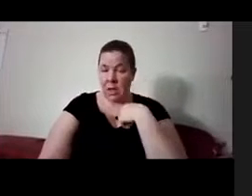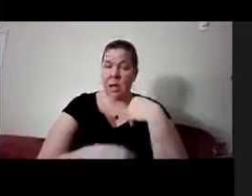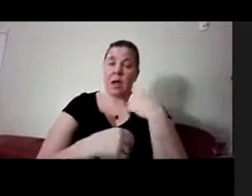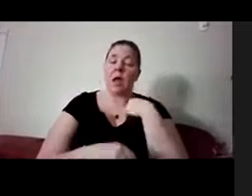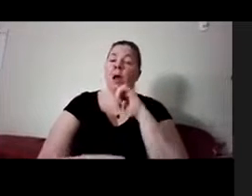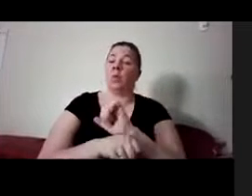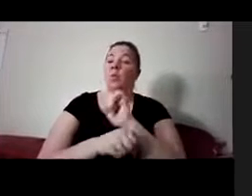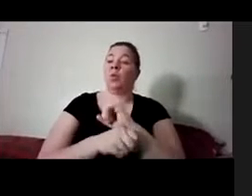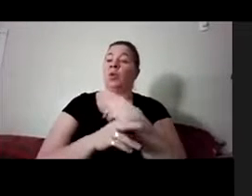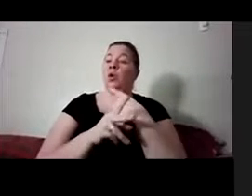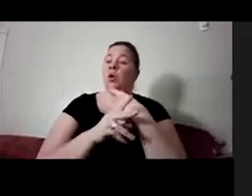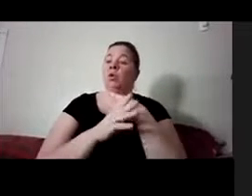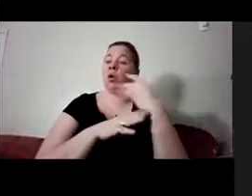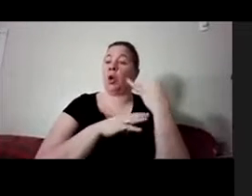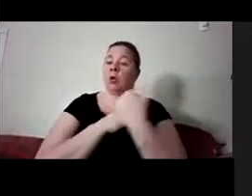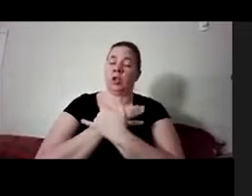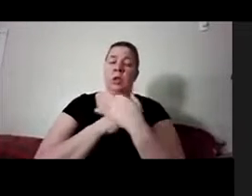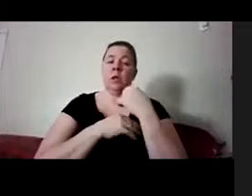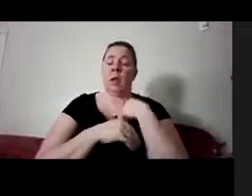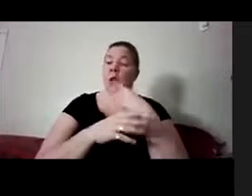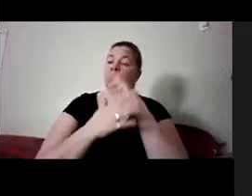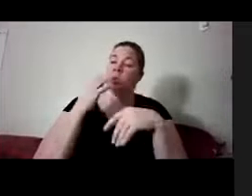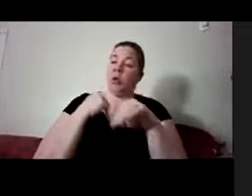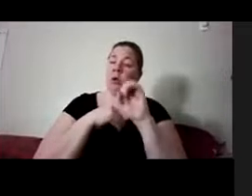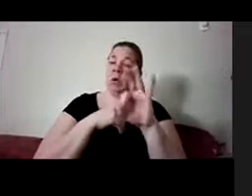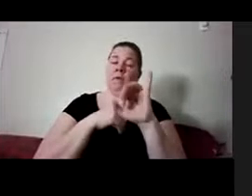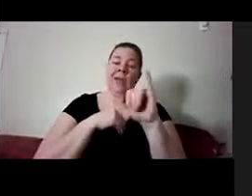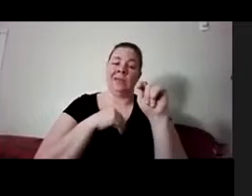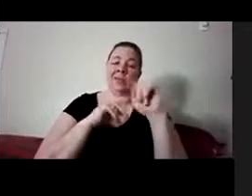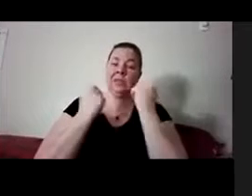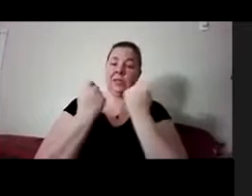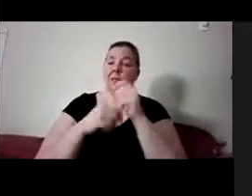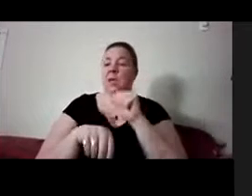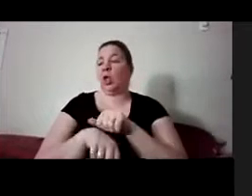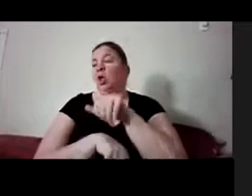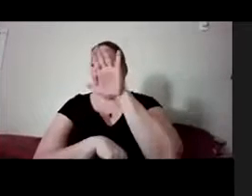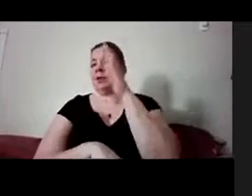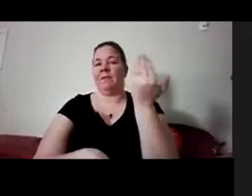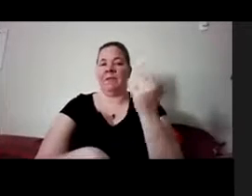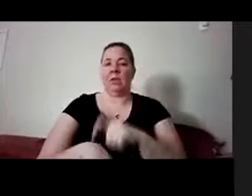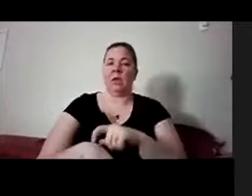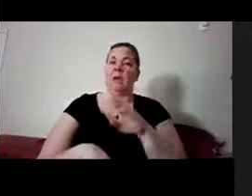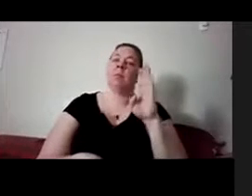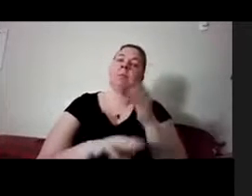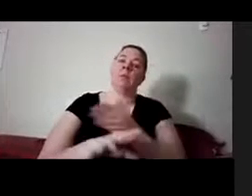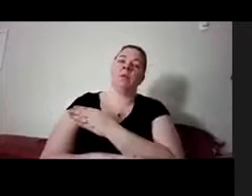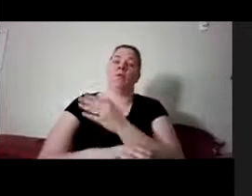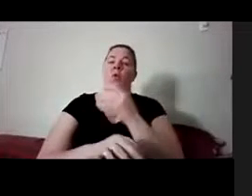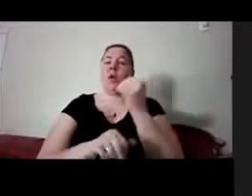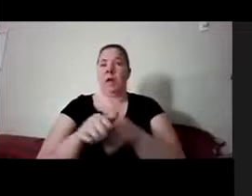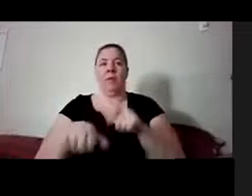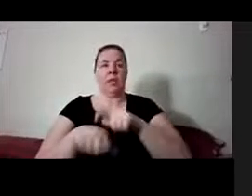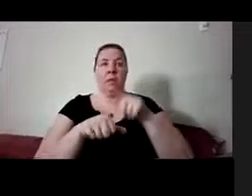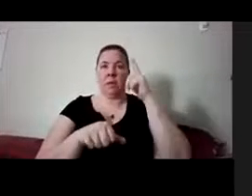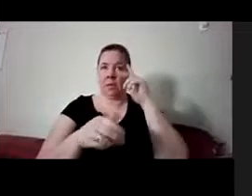we're launching satellites, and I was part of the IT team, and we pushed that launch like 15 times before it finally launched, because every time you think you're